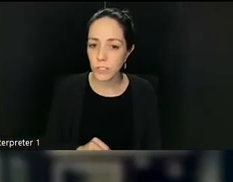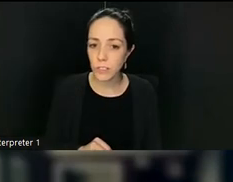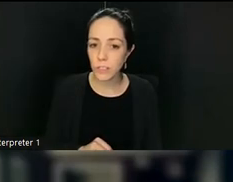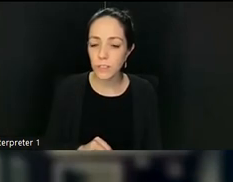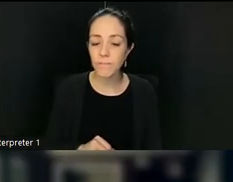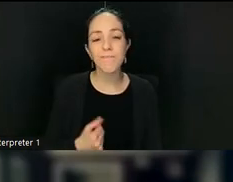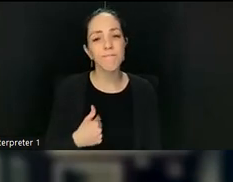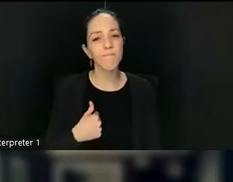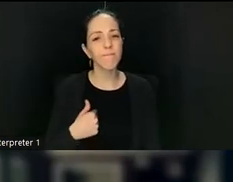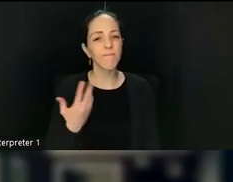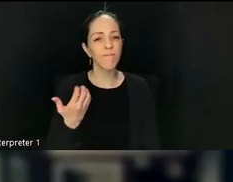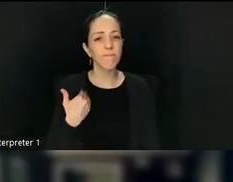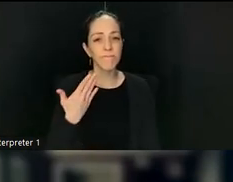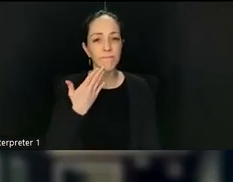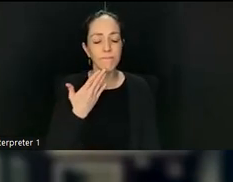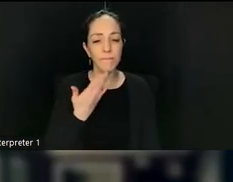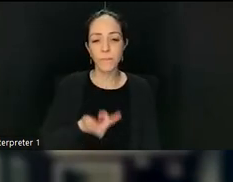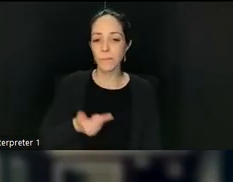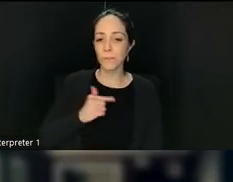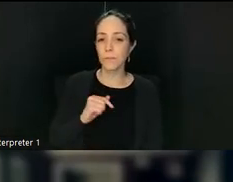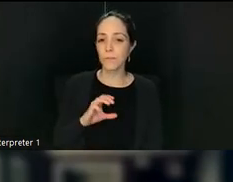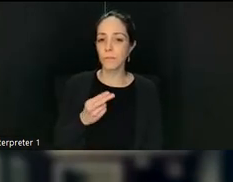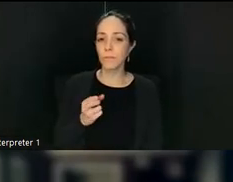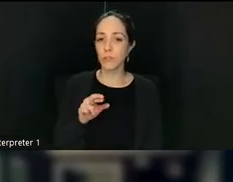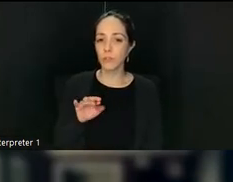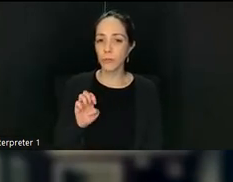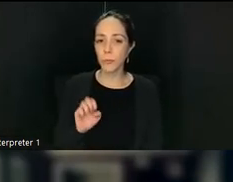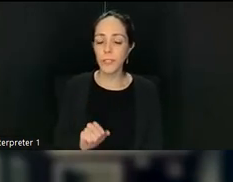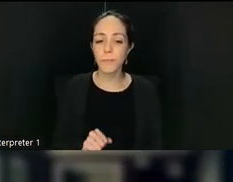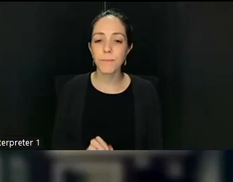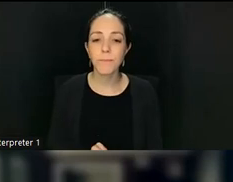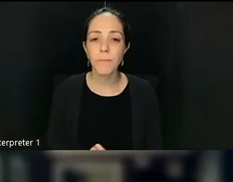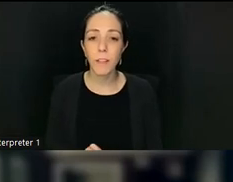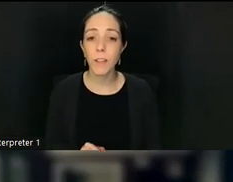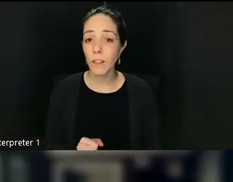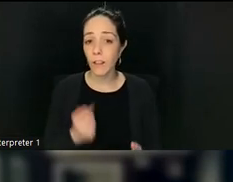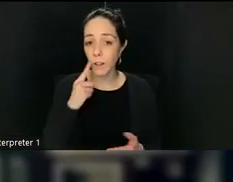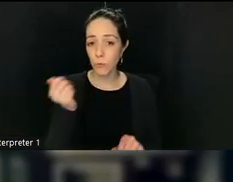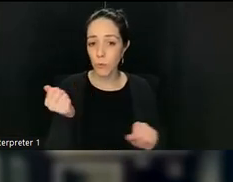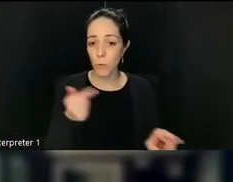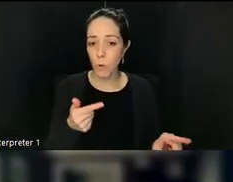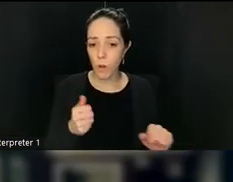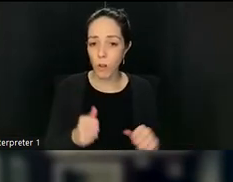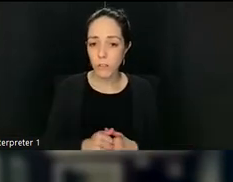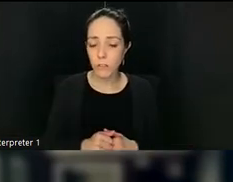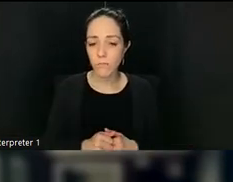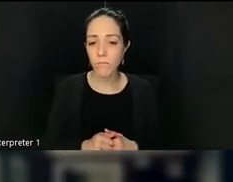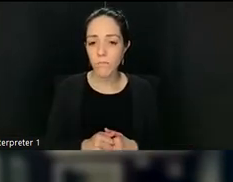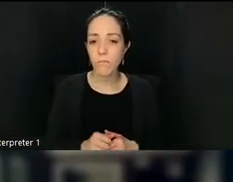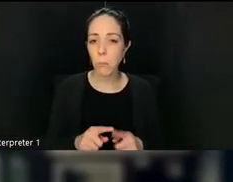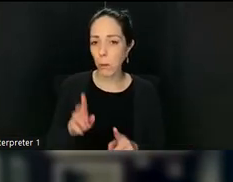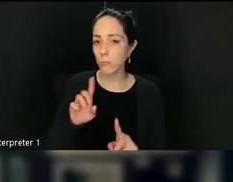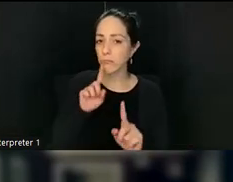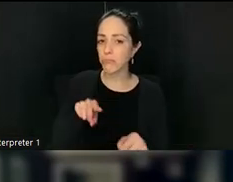do, thank you. Maybe this is something, this is for everybody, but I know Sophia, you're listening. Maybe this